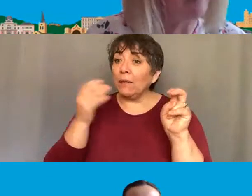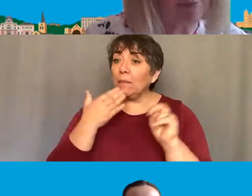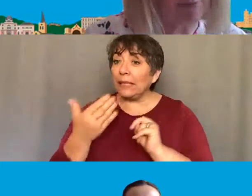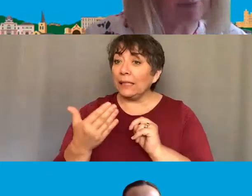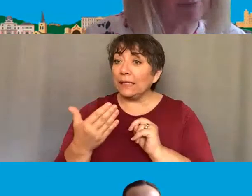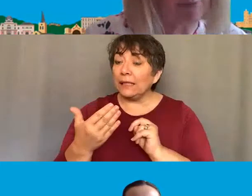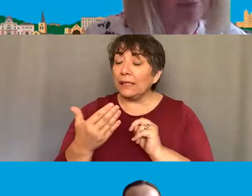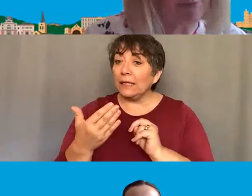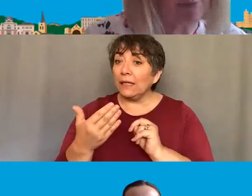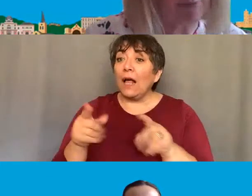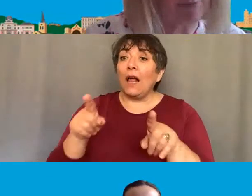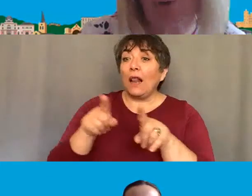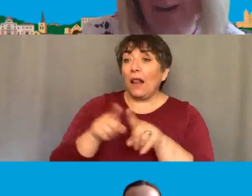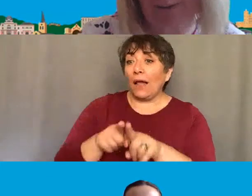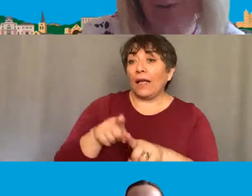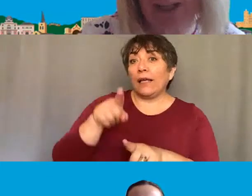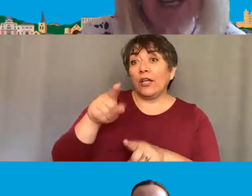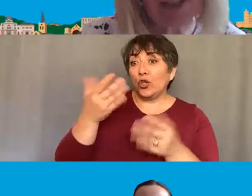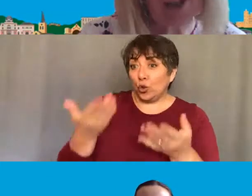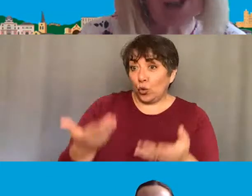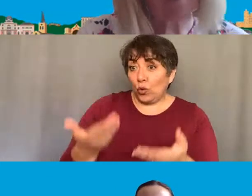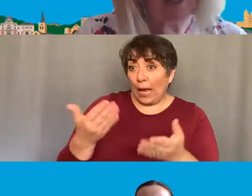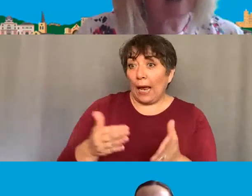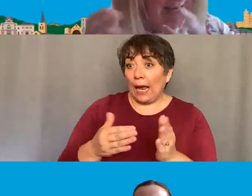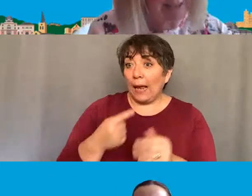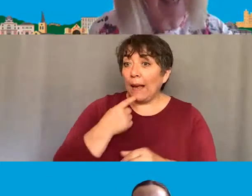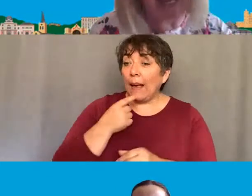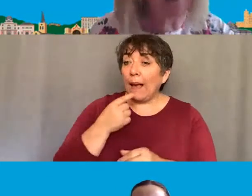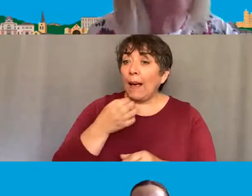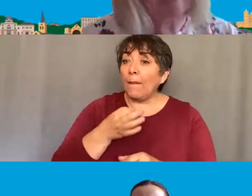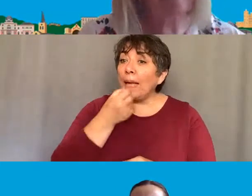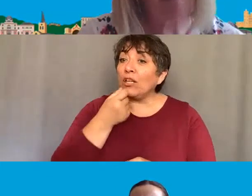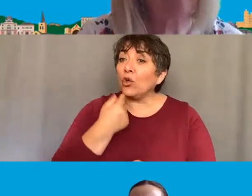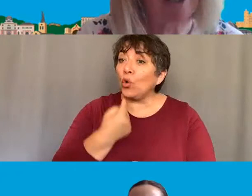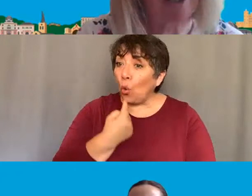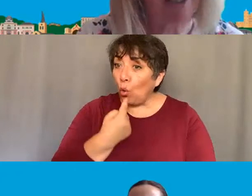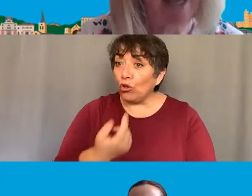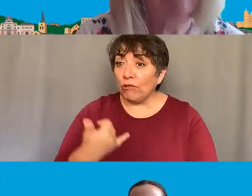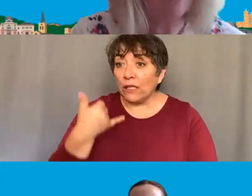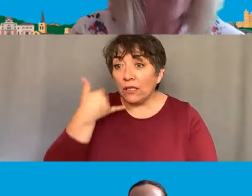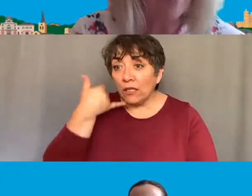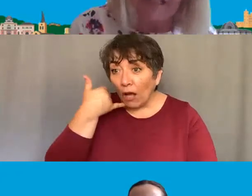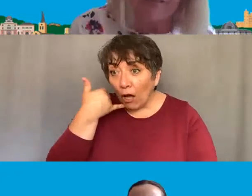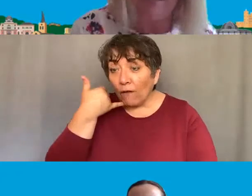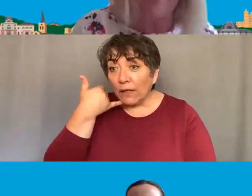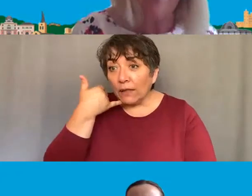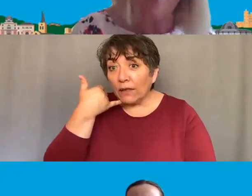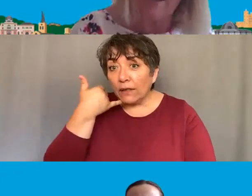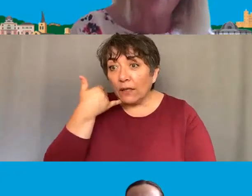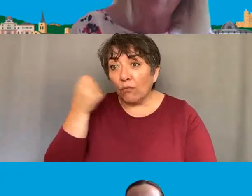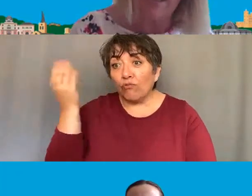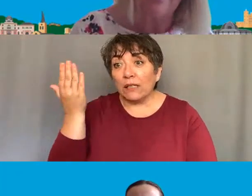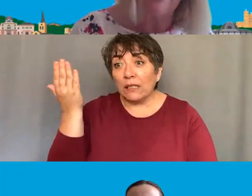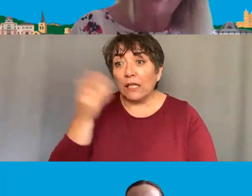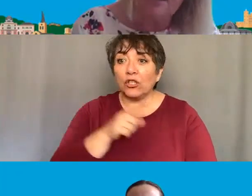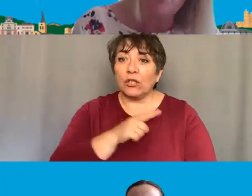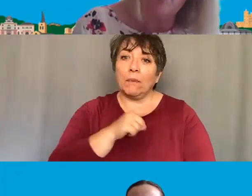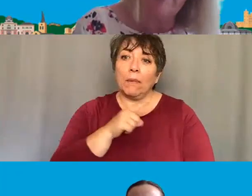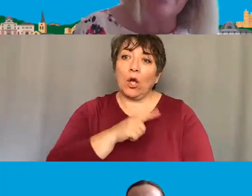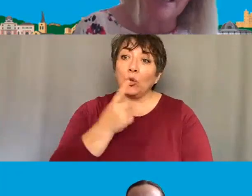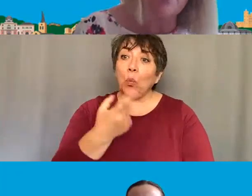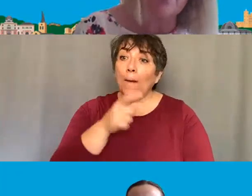about, she'd be really interested to hear more about it. So as we have responded to that, if there is anything where you